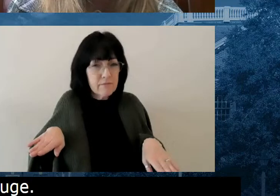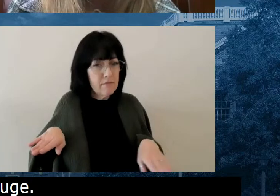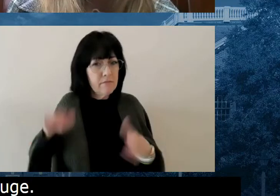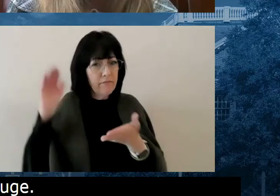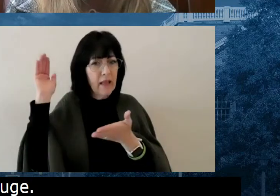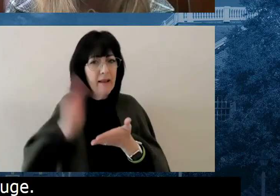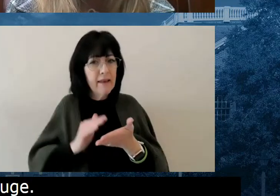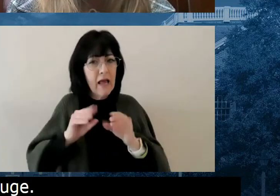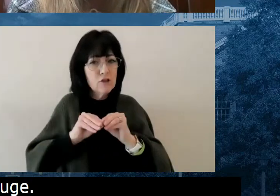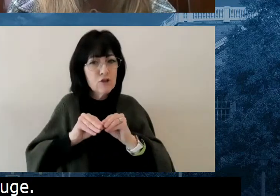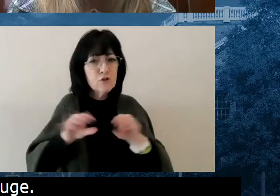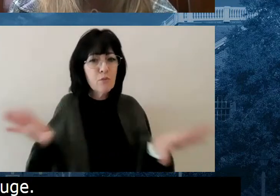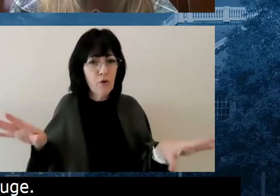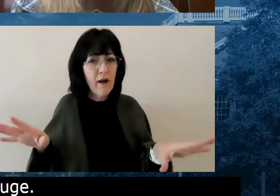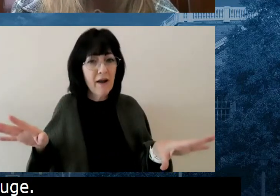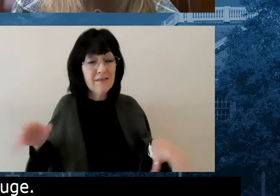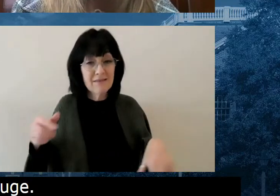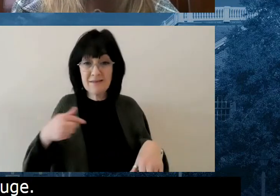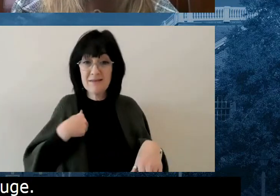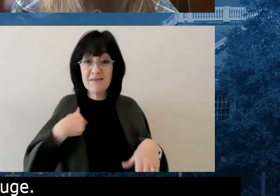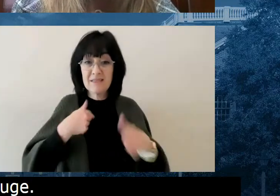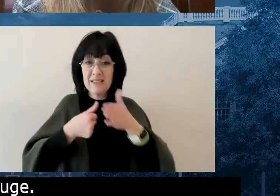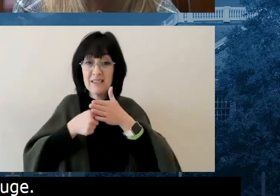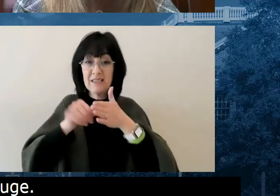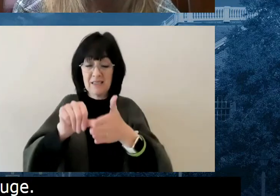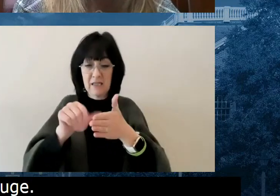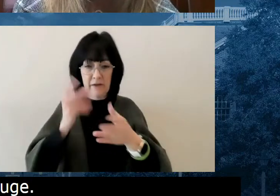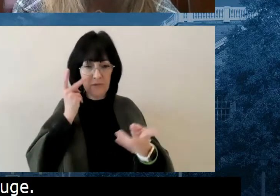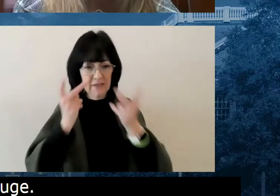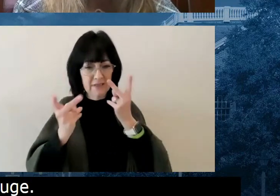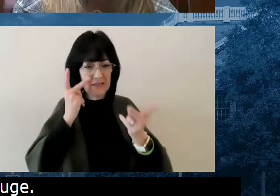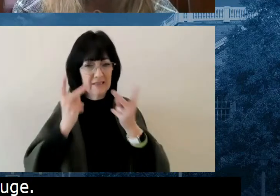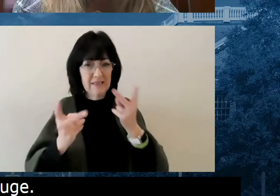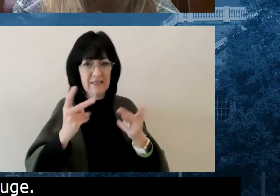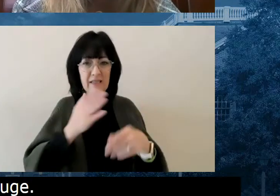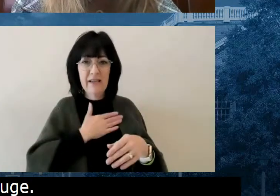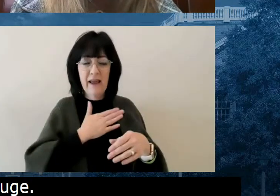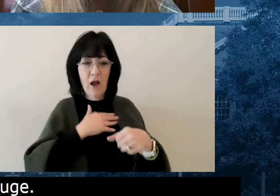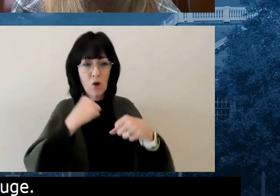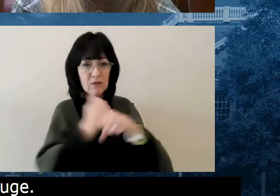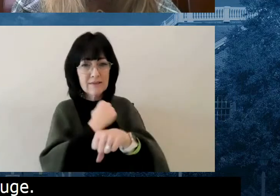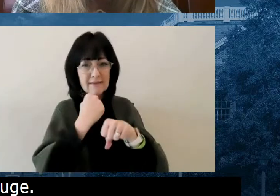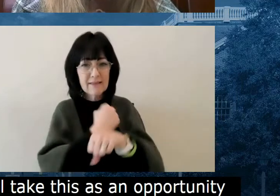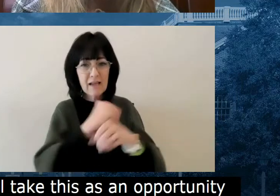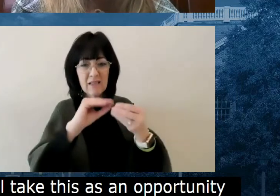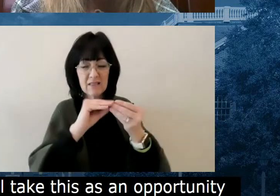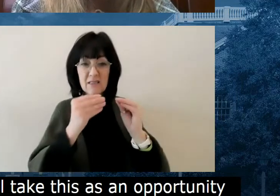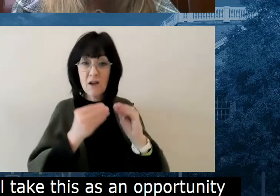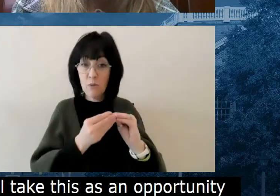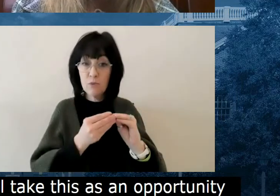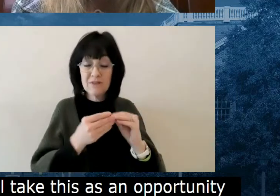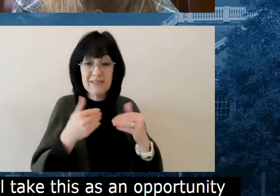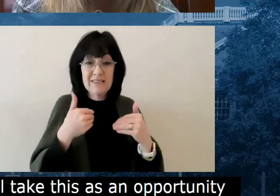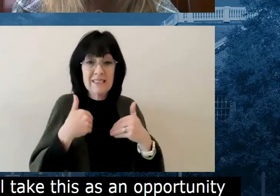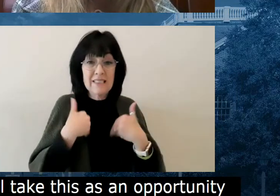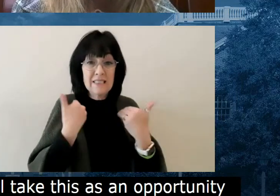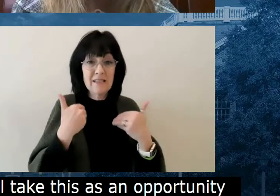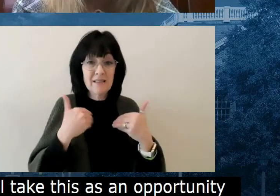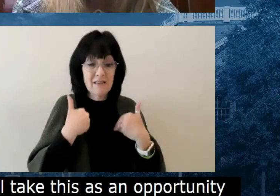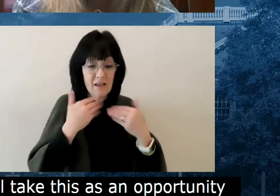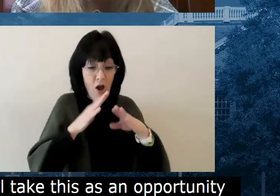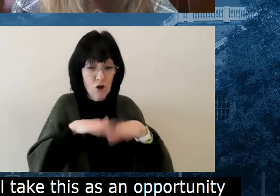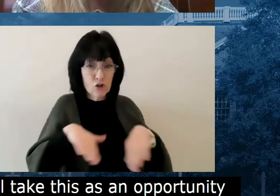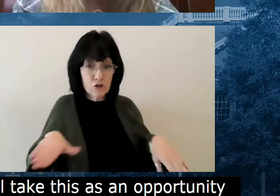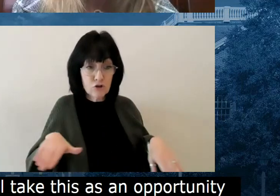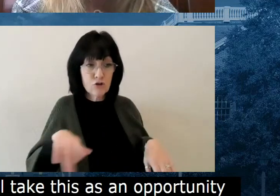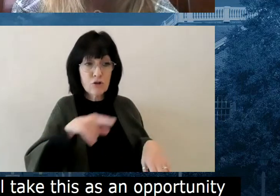an opportunity to emphasize what we're seeing in the data for these younger kids. Oftentimes when they get infected, and our data